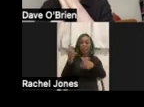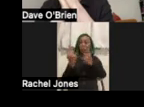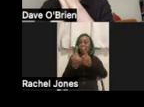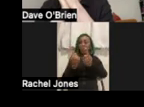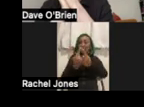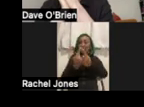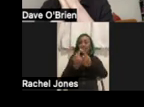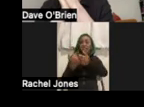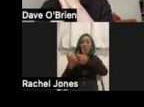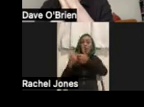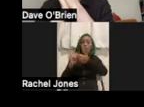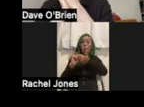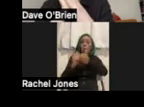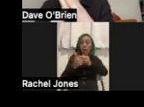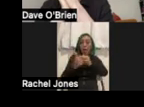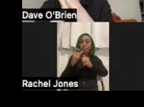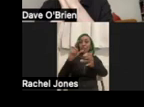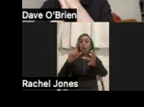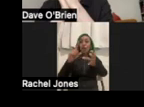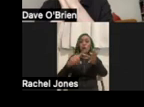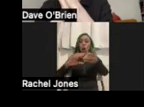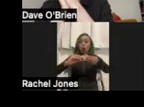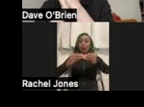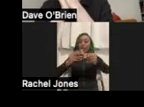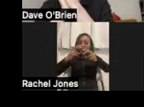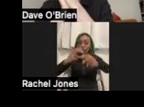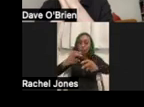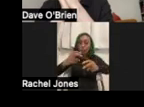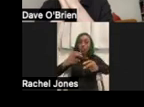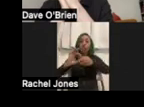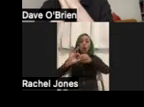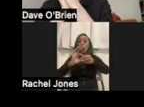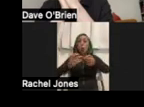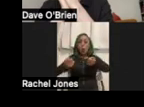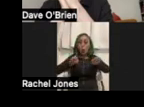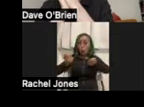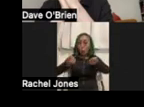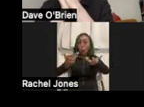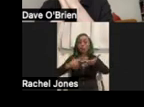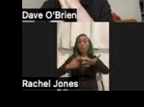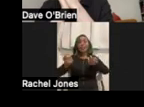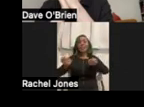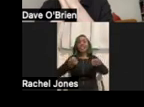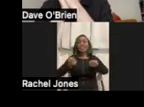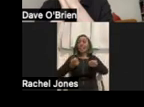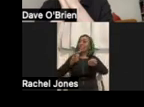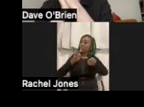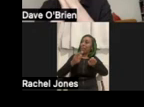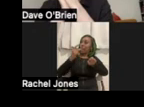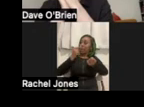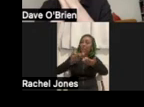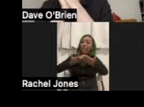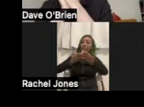collaborative and co-creative research, coordinators or facilitators kind of equate more agency with